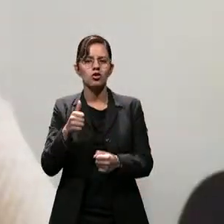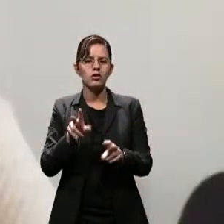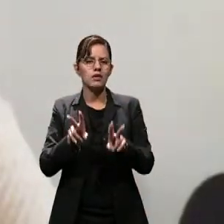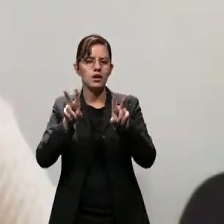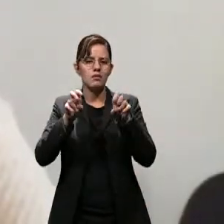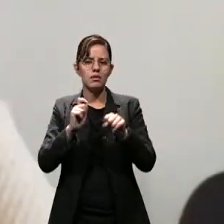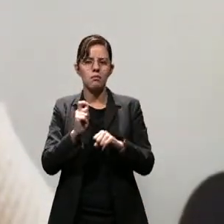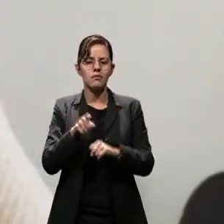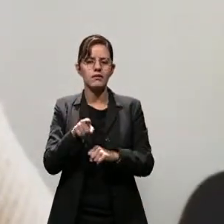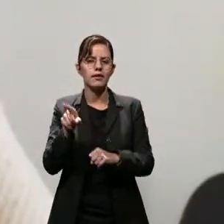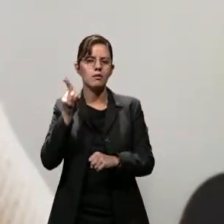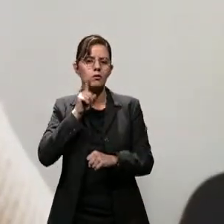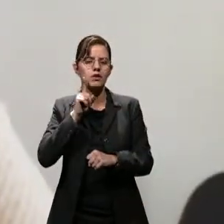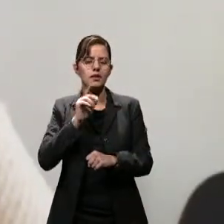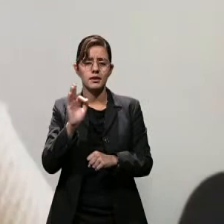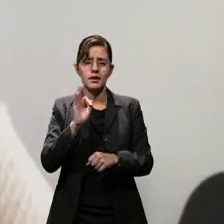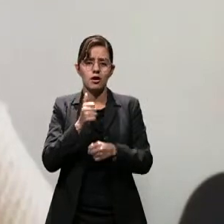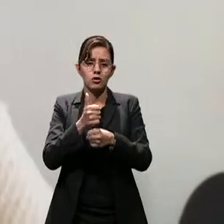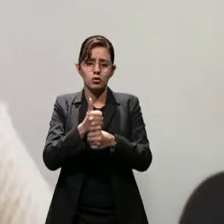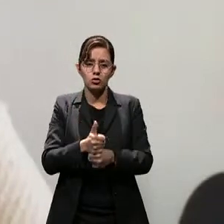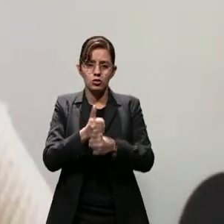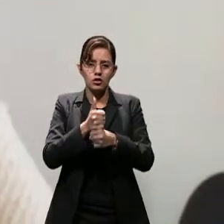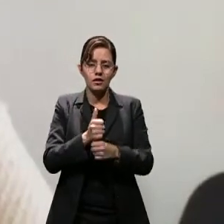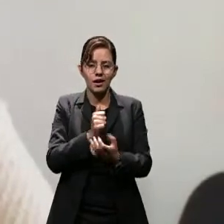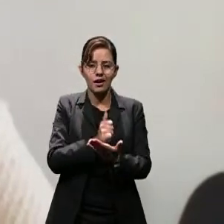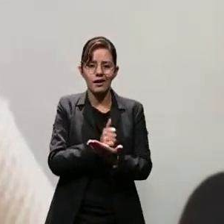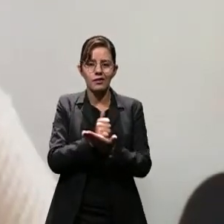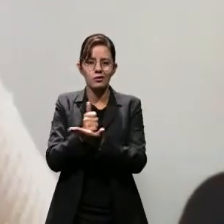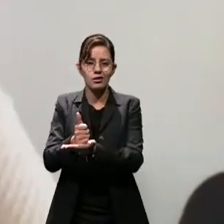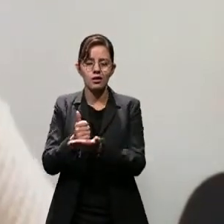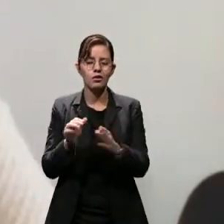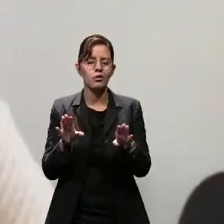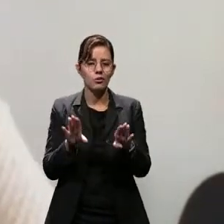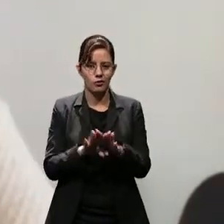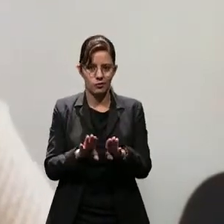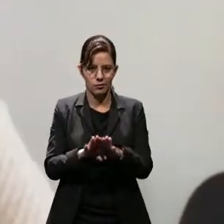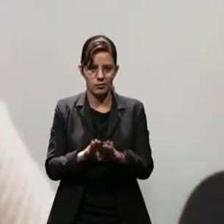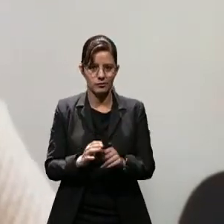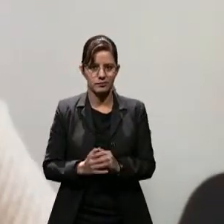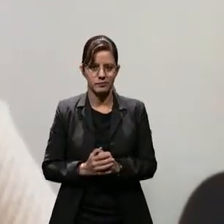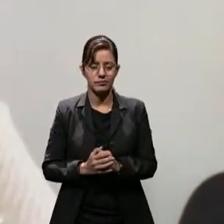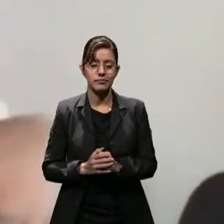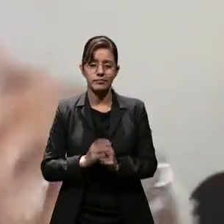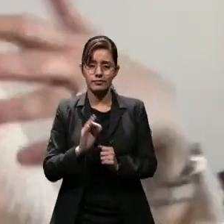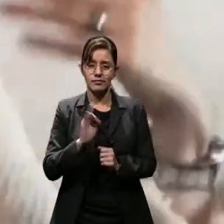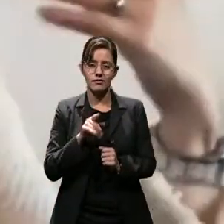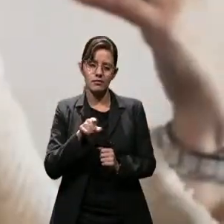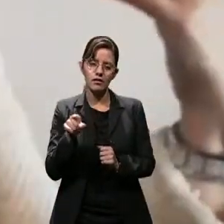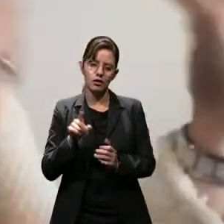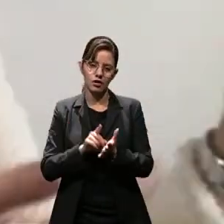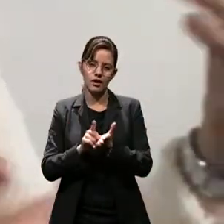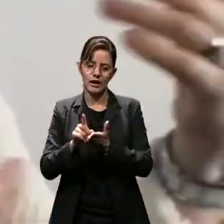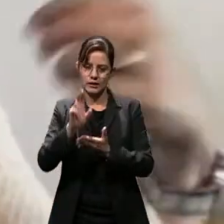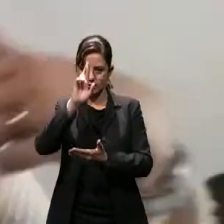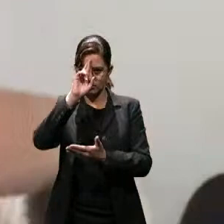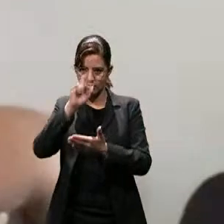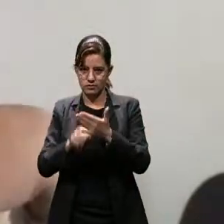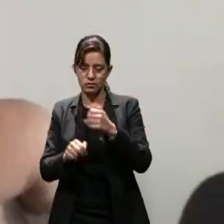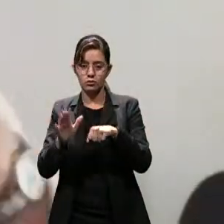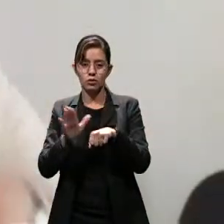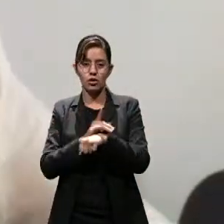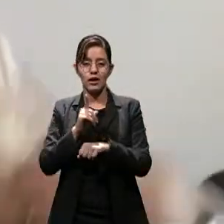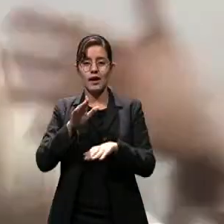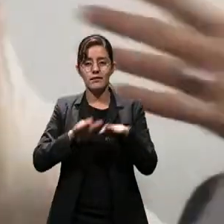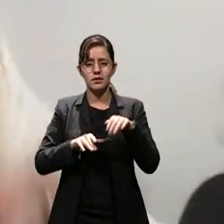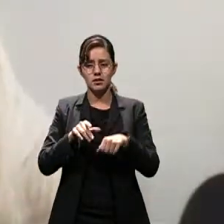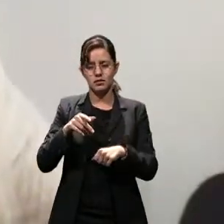in how to repair this damage, because